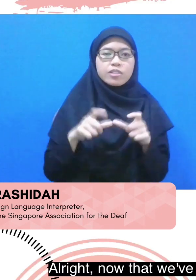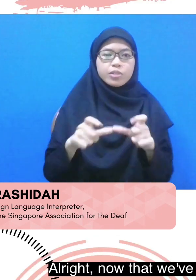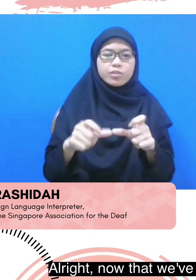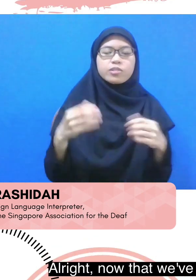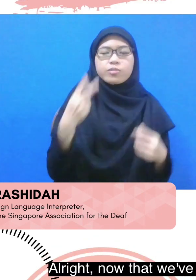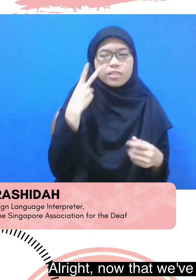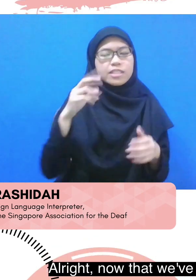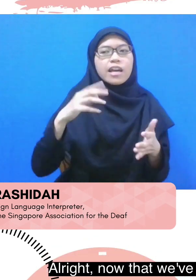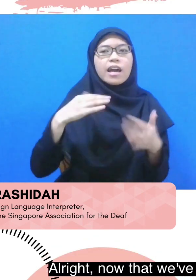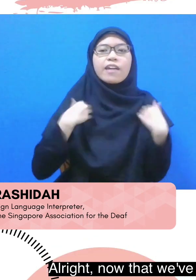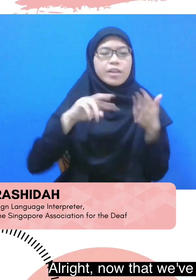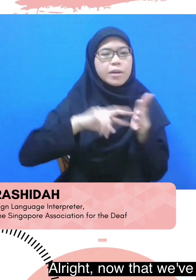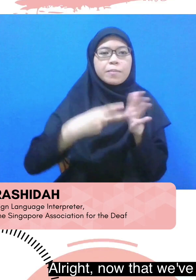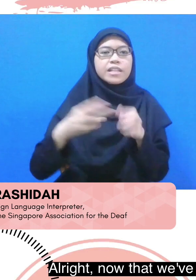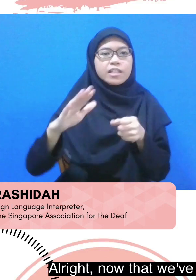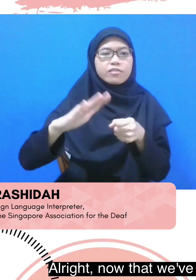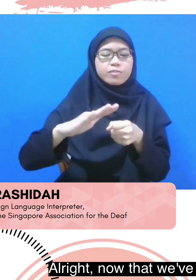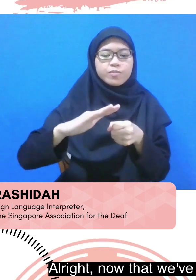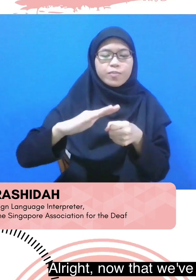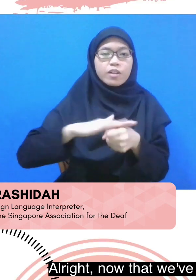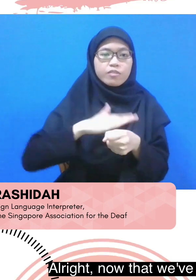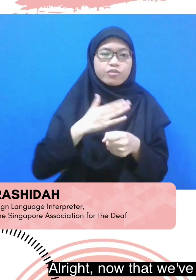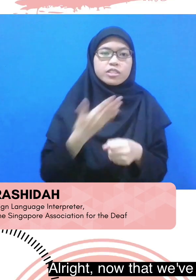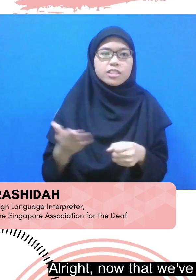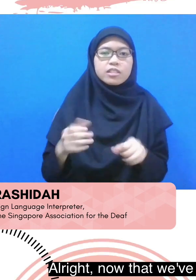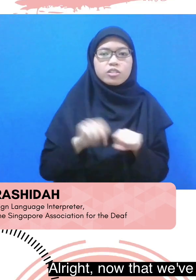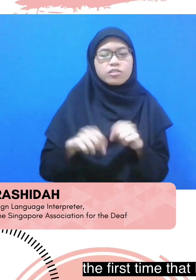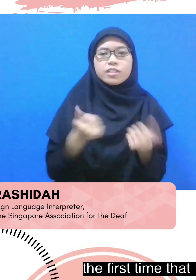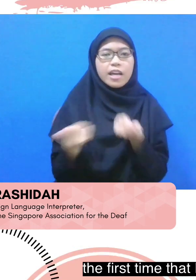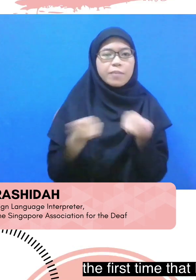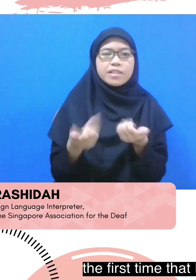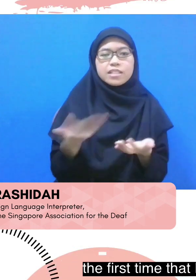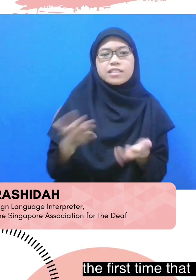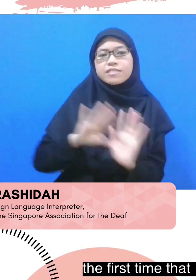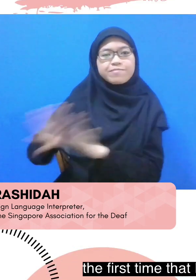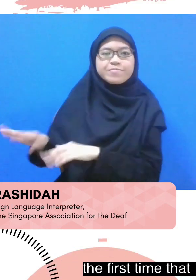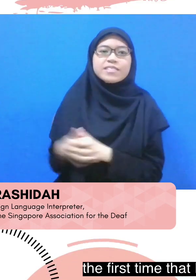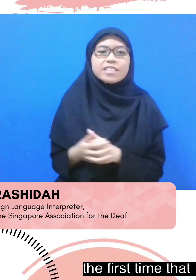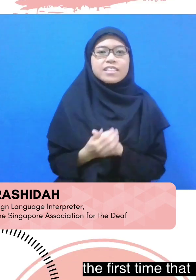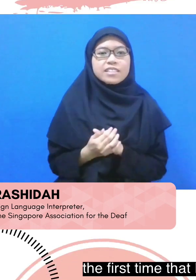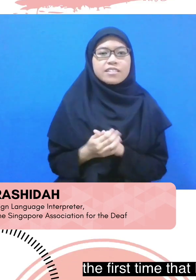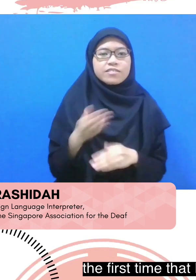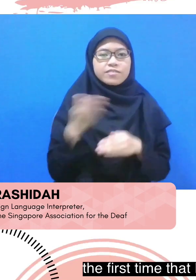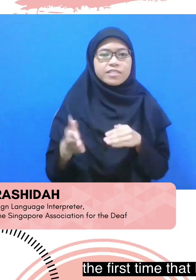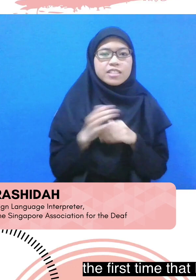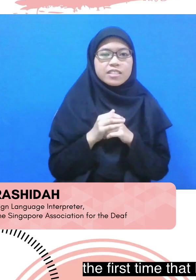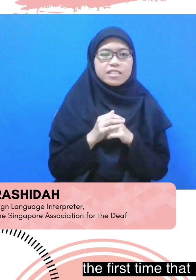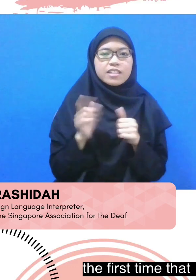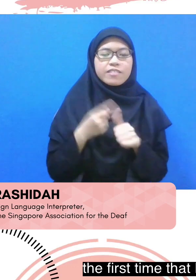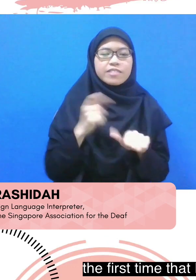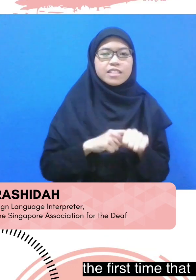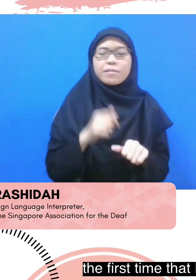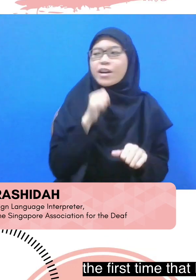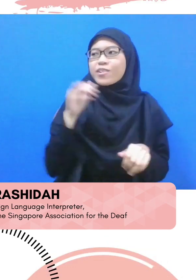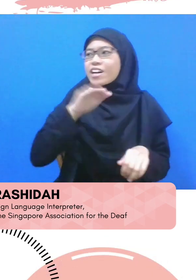the administrative matters out of the way, this is the first time that I'm not asking people to silence their